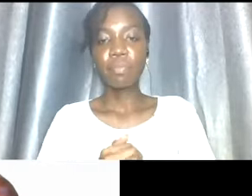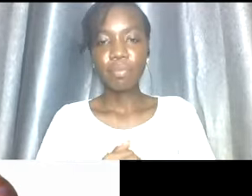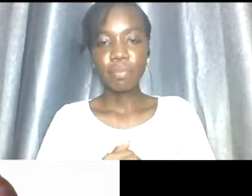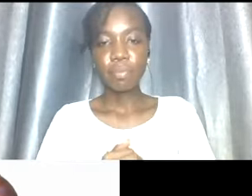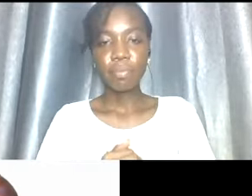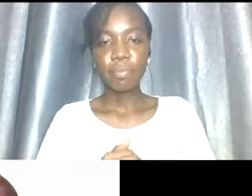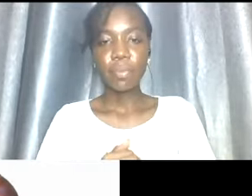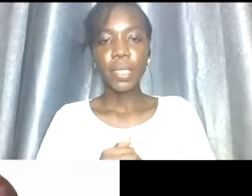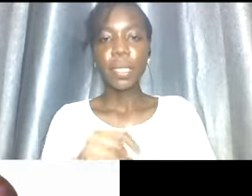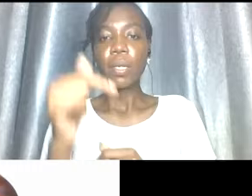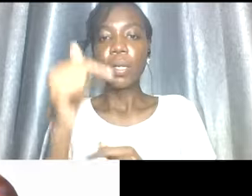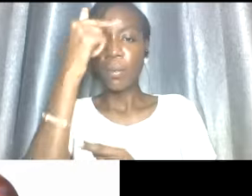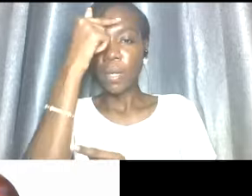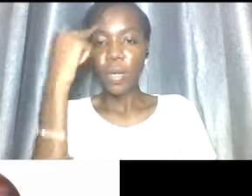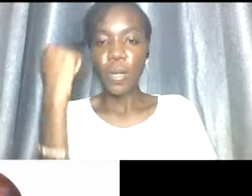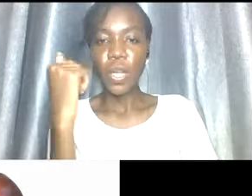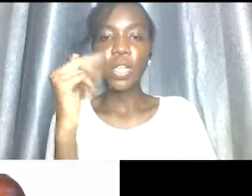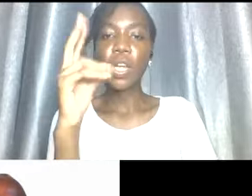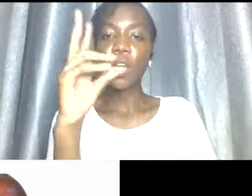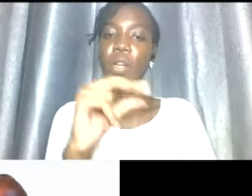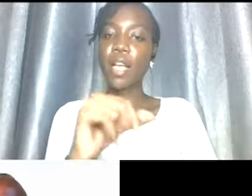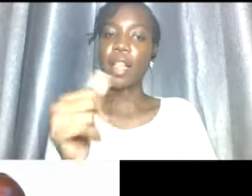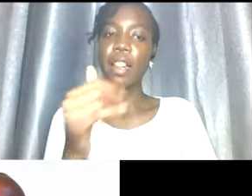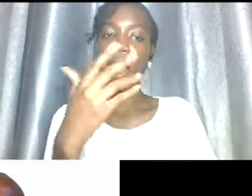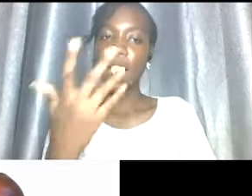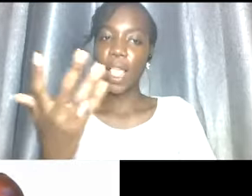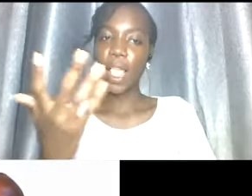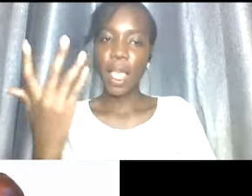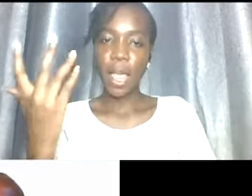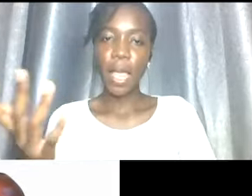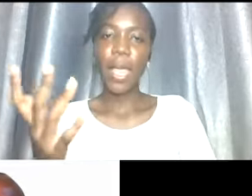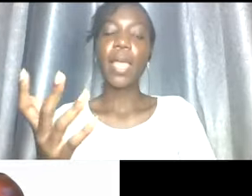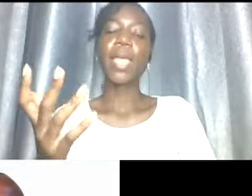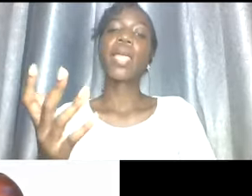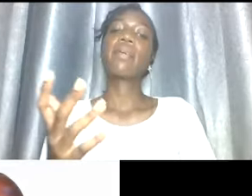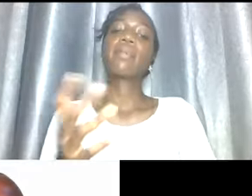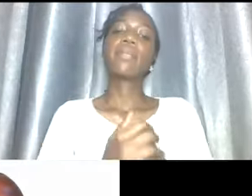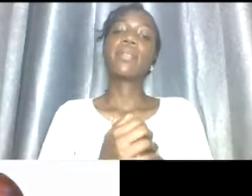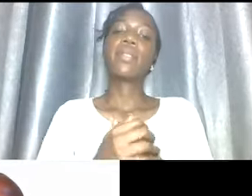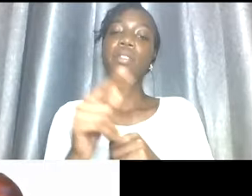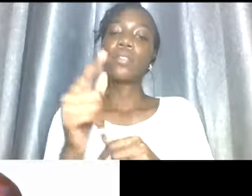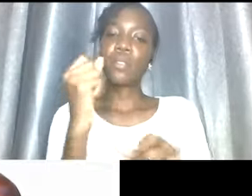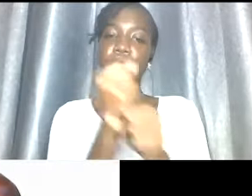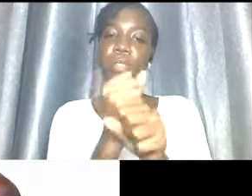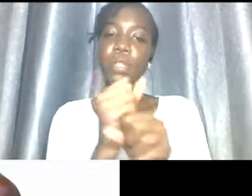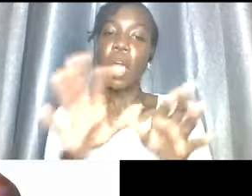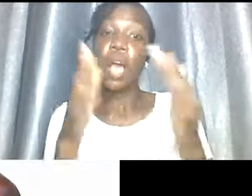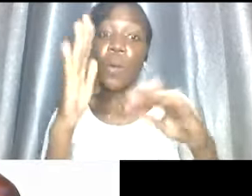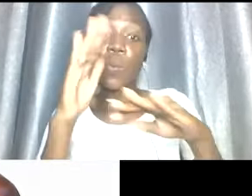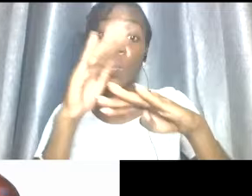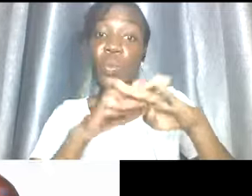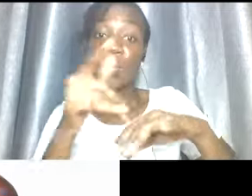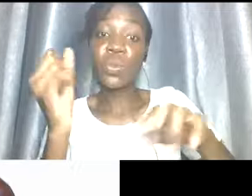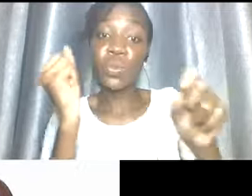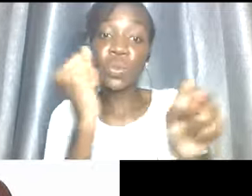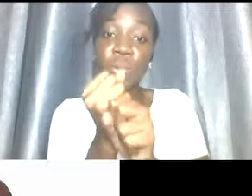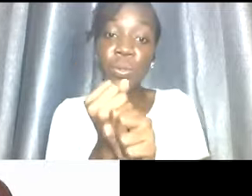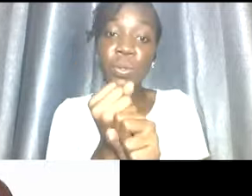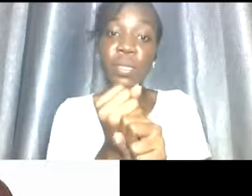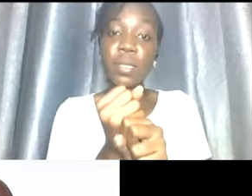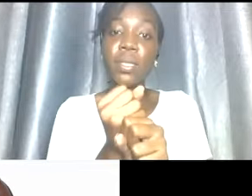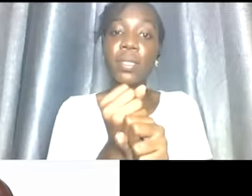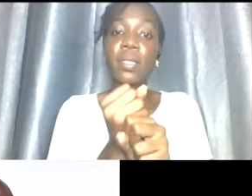Because nothing that I say, no matter how pleasant or how good or beneficial it may be to her, if it's in a